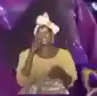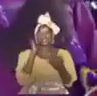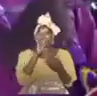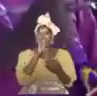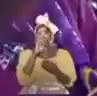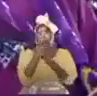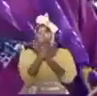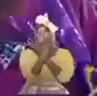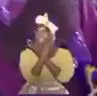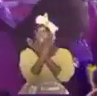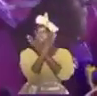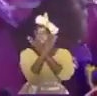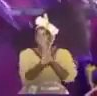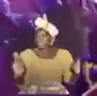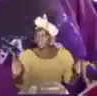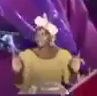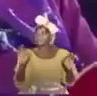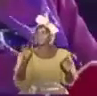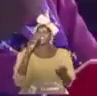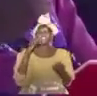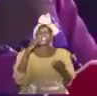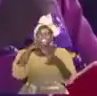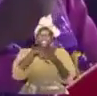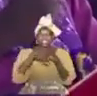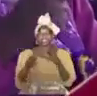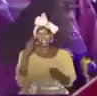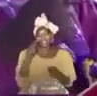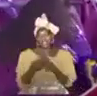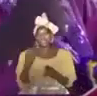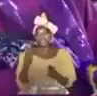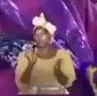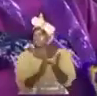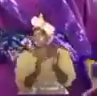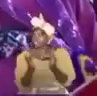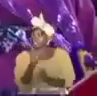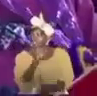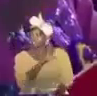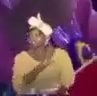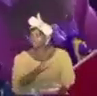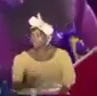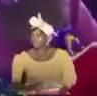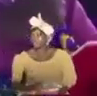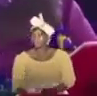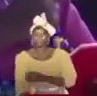It will let you go this night in the name of Jesus Christ.